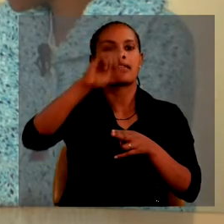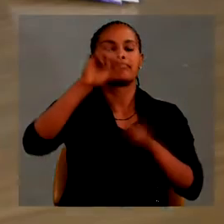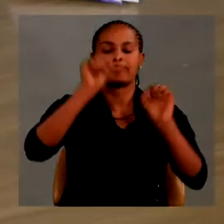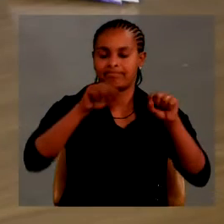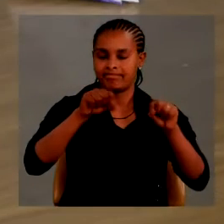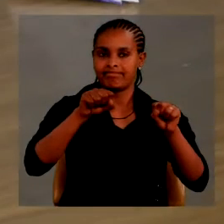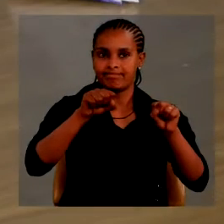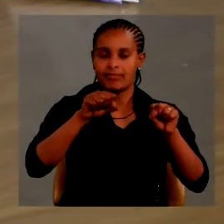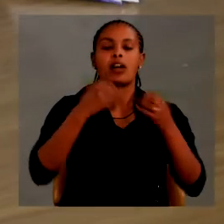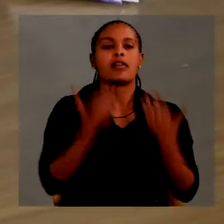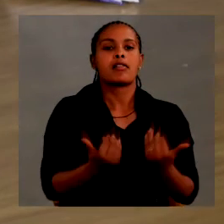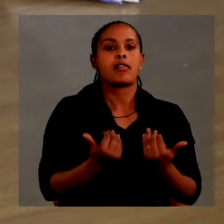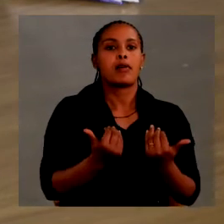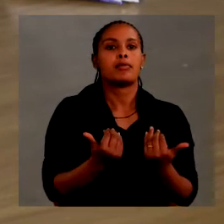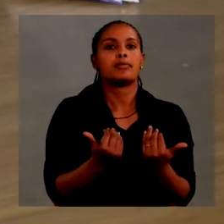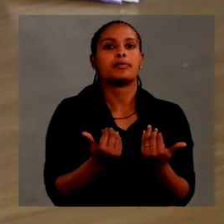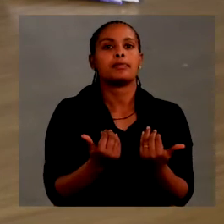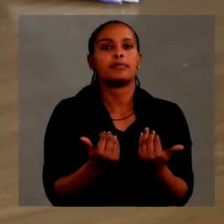Methane. Now,